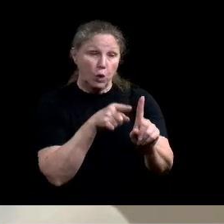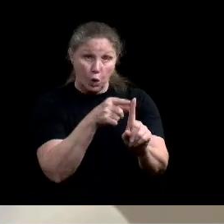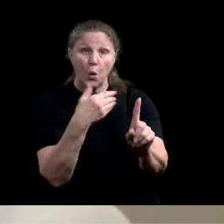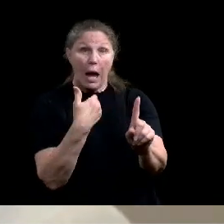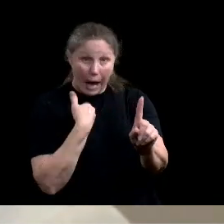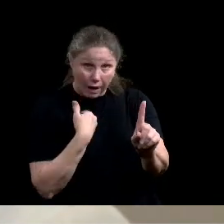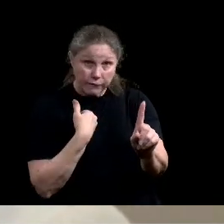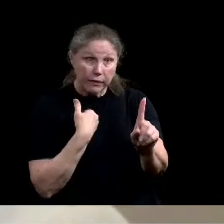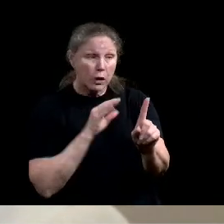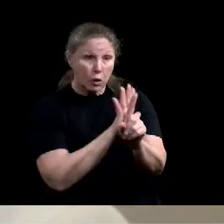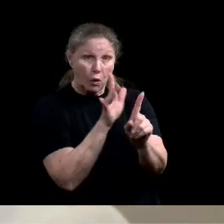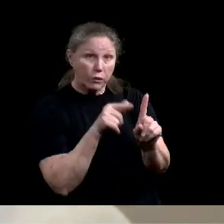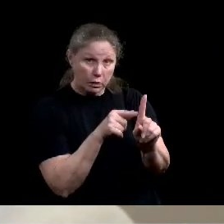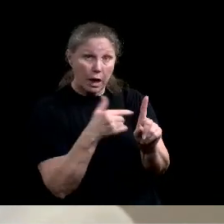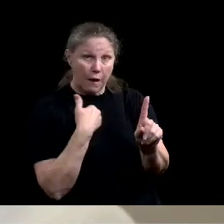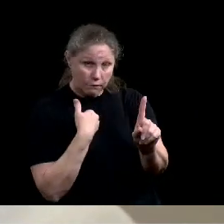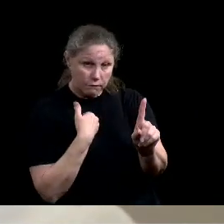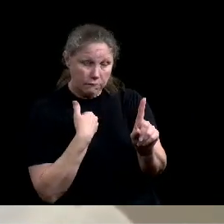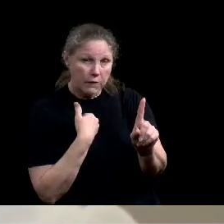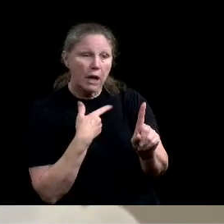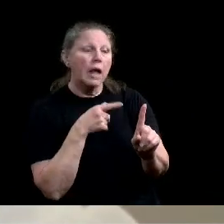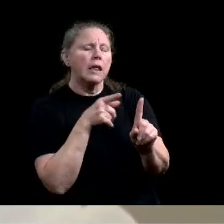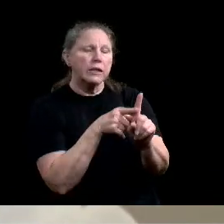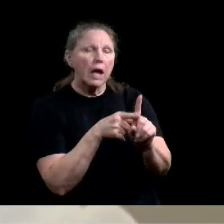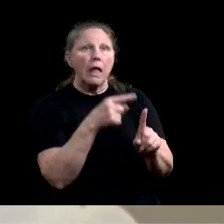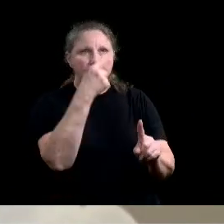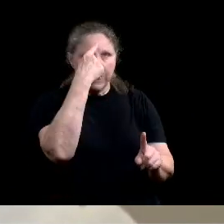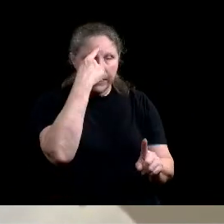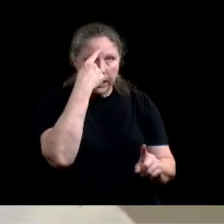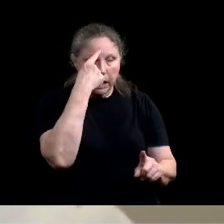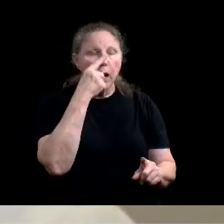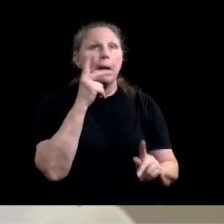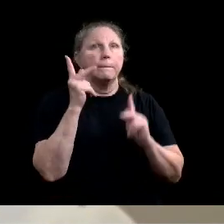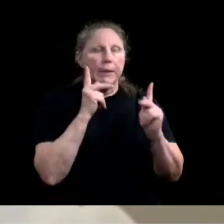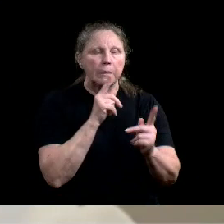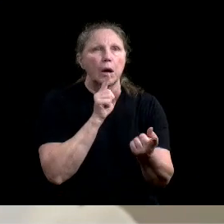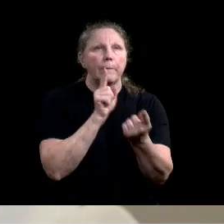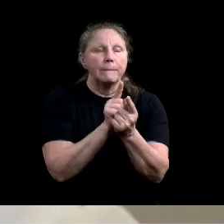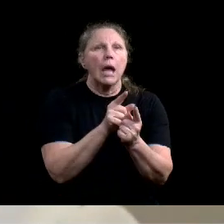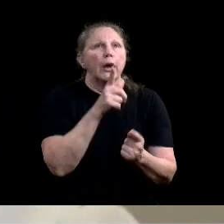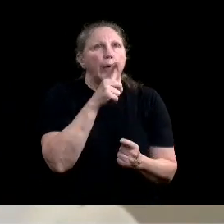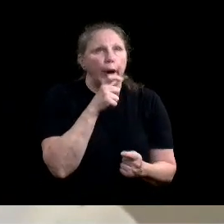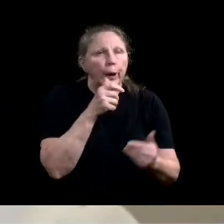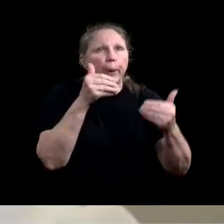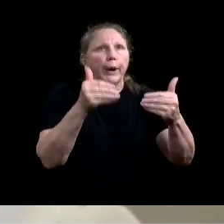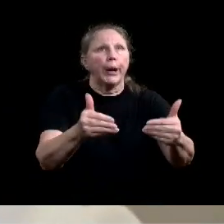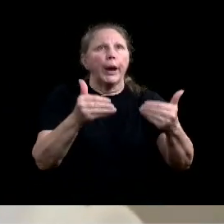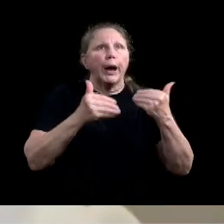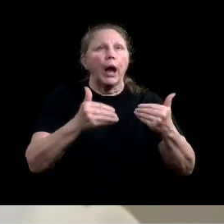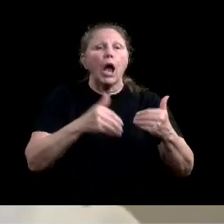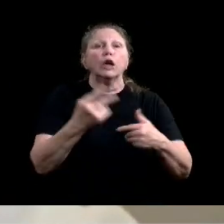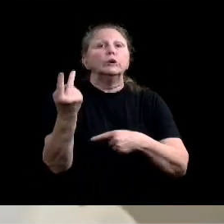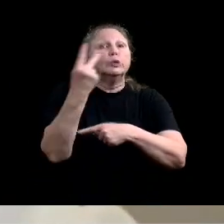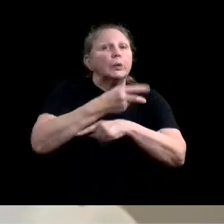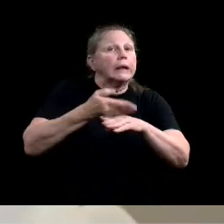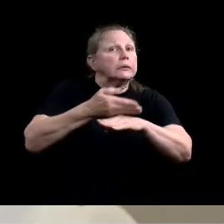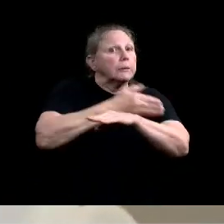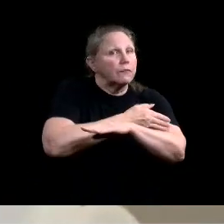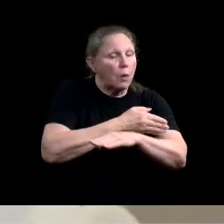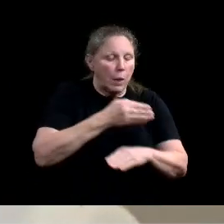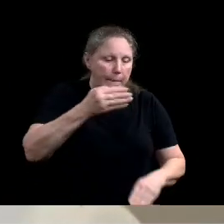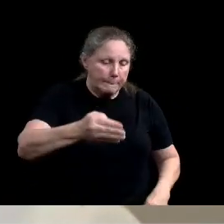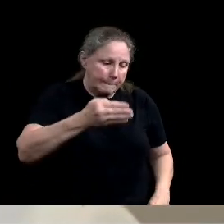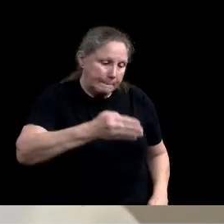the close contacts from 48 hours before the symptom onset to the date of